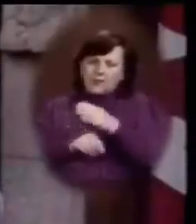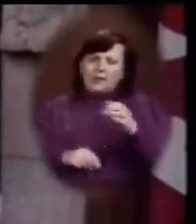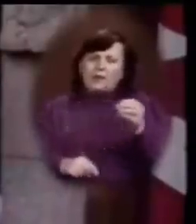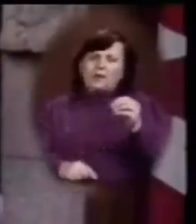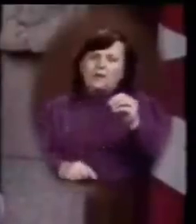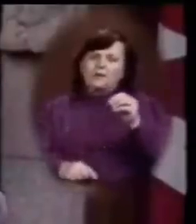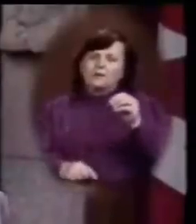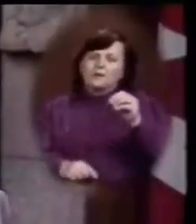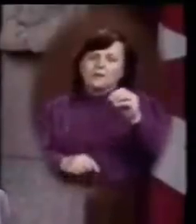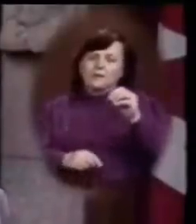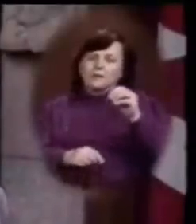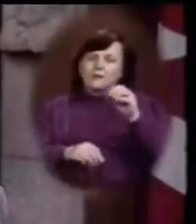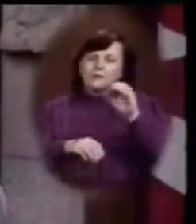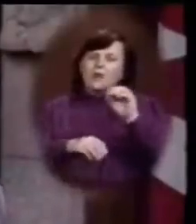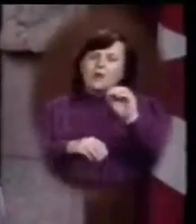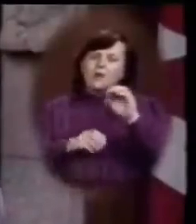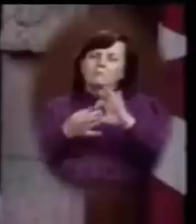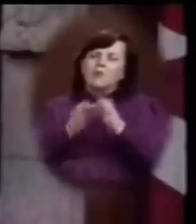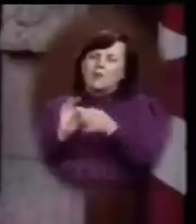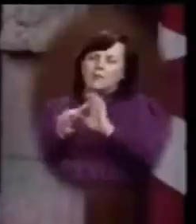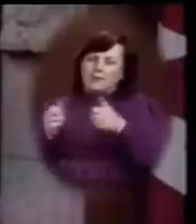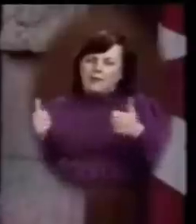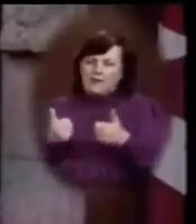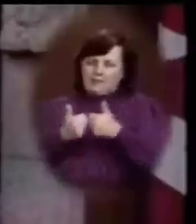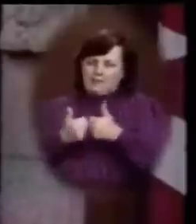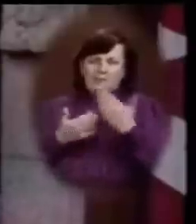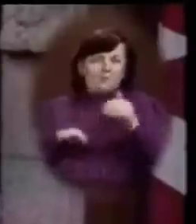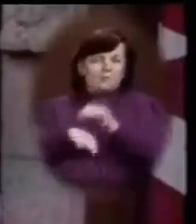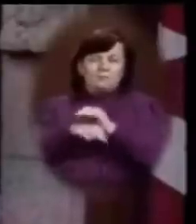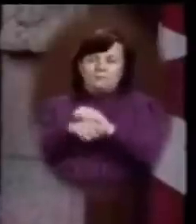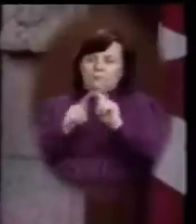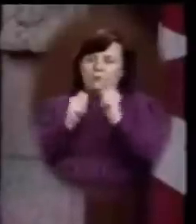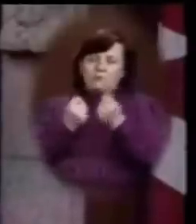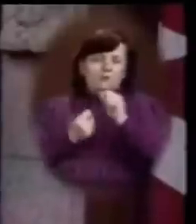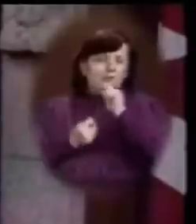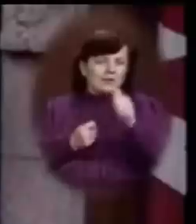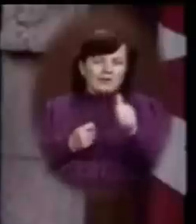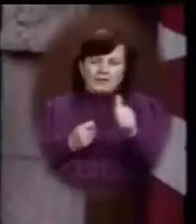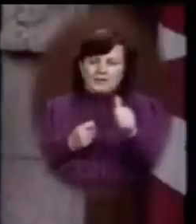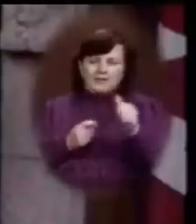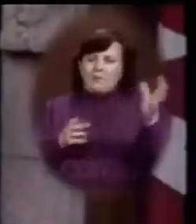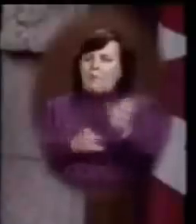they cannot get through unless they have a union card or take one out.